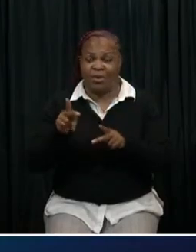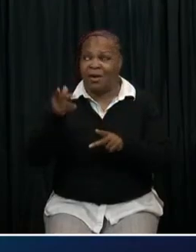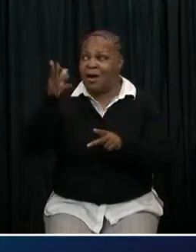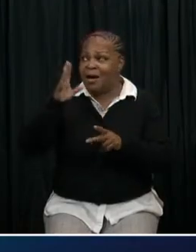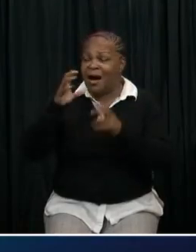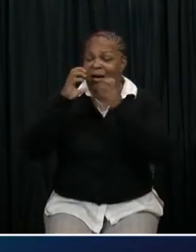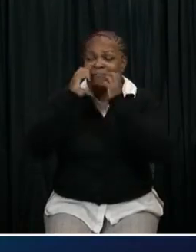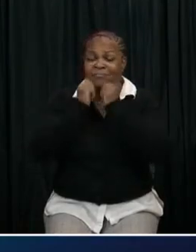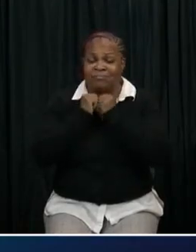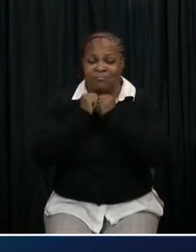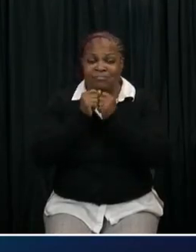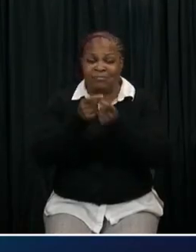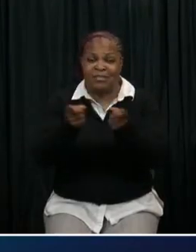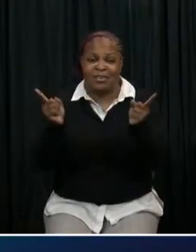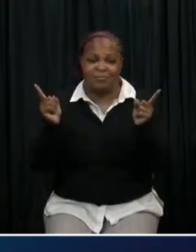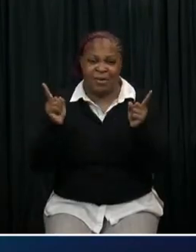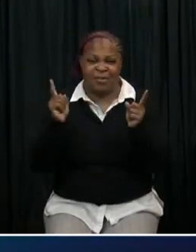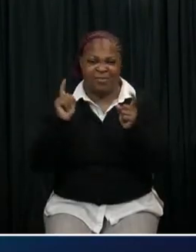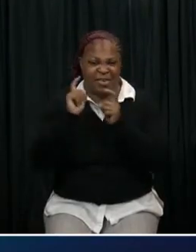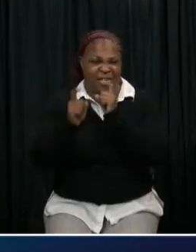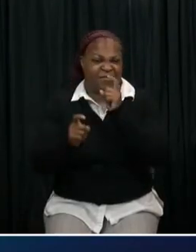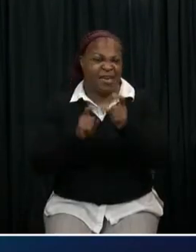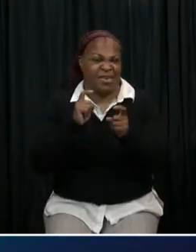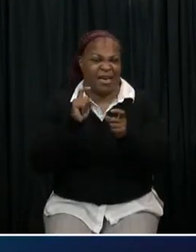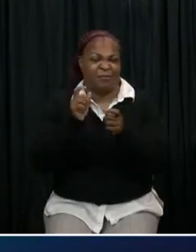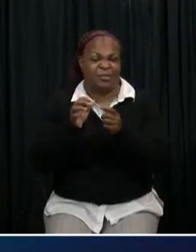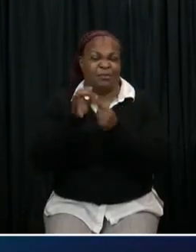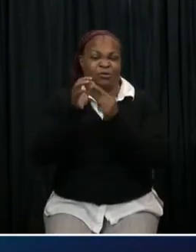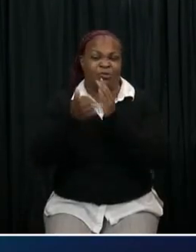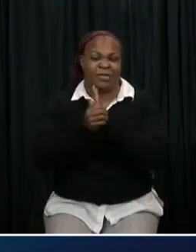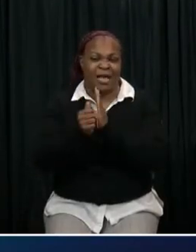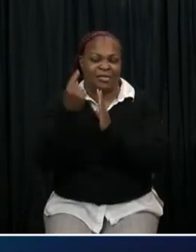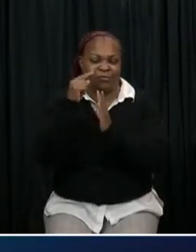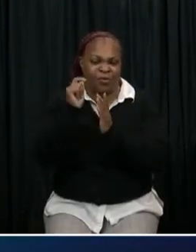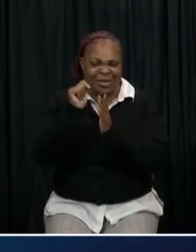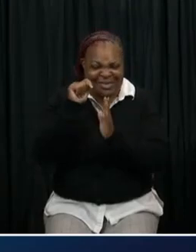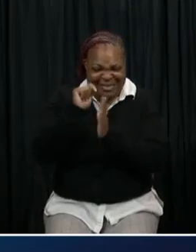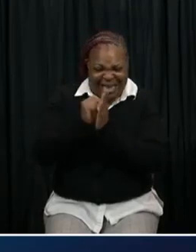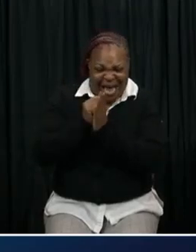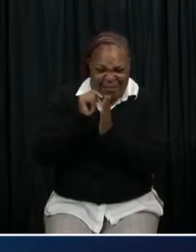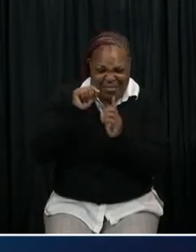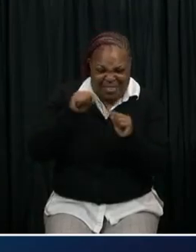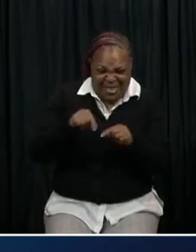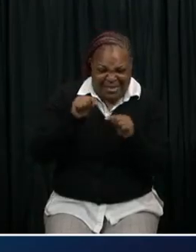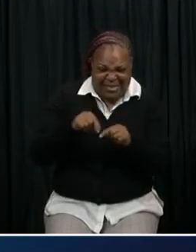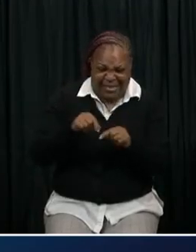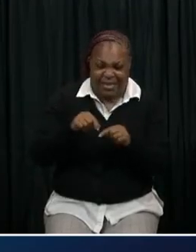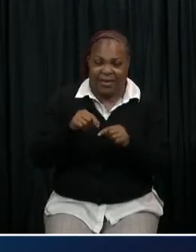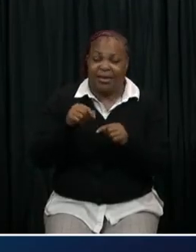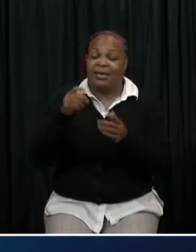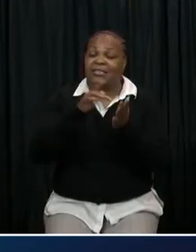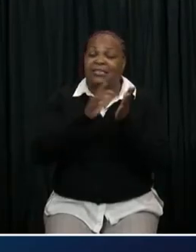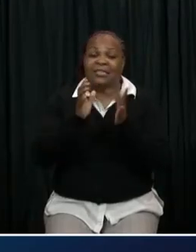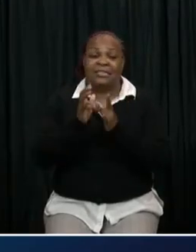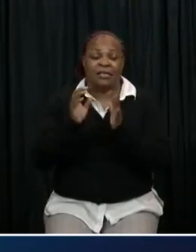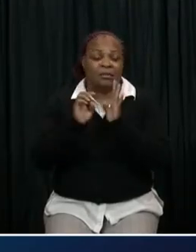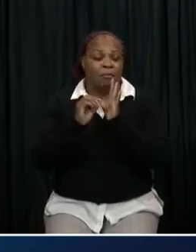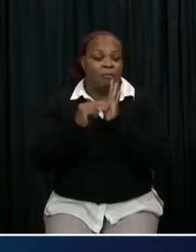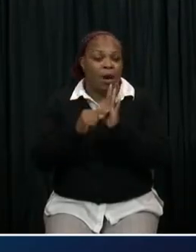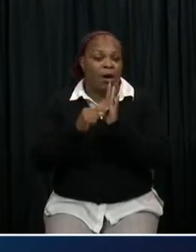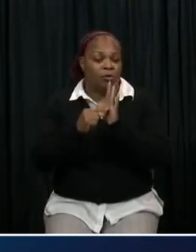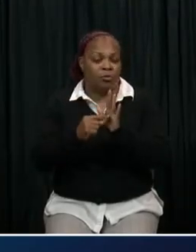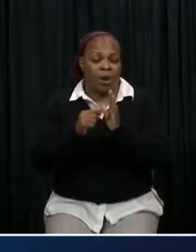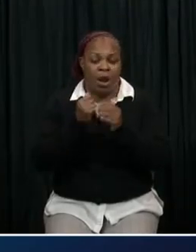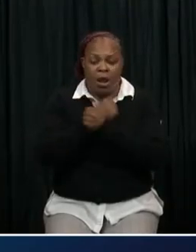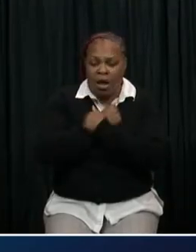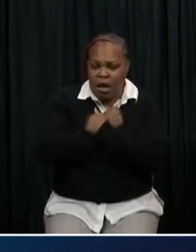also gifted for such a time as this. Jesus' ministry modeled extending love, acceptance, and